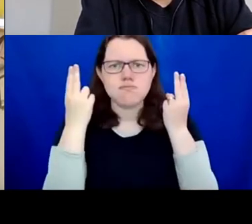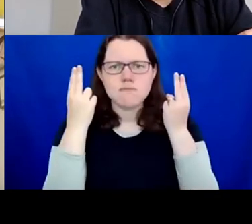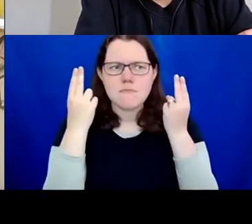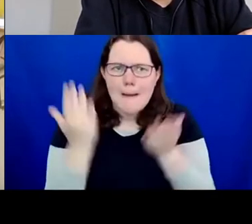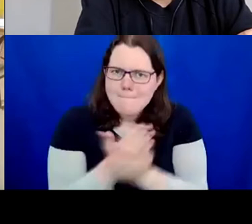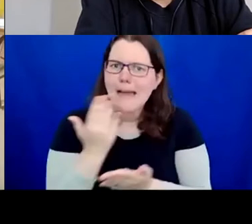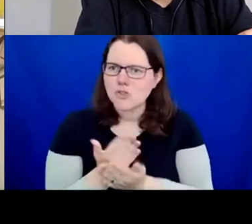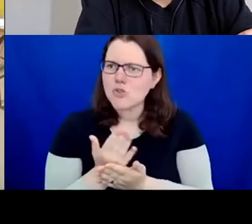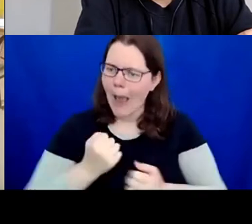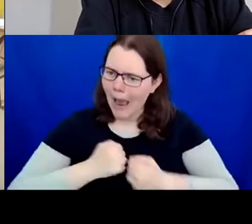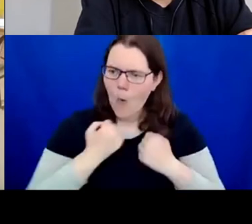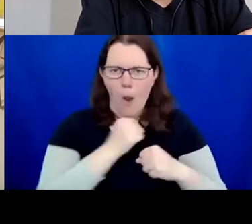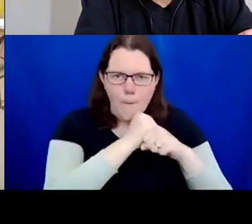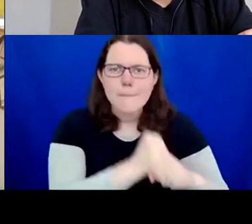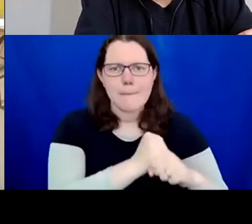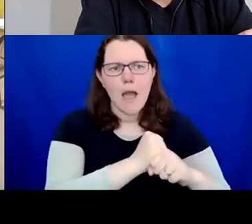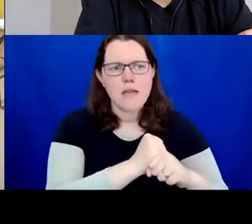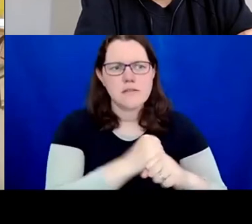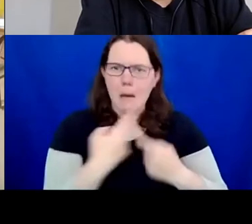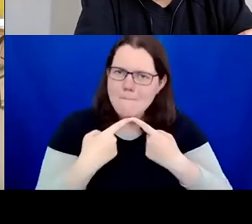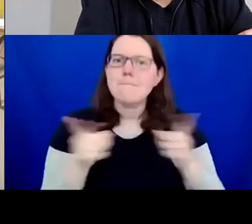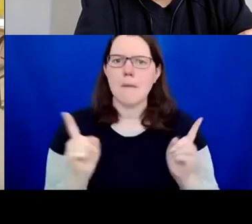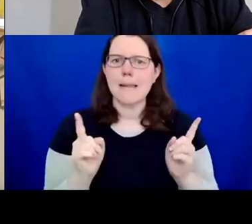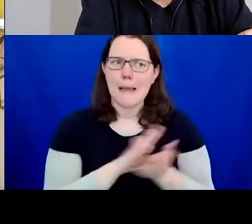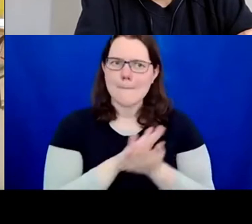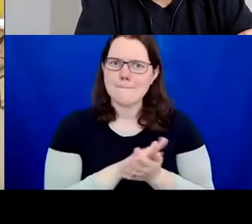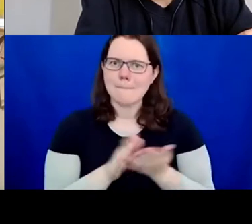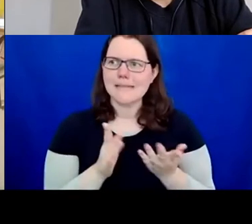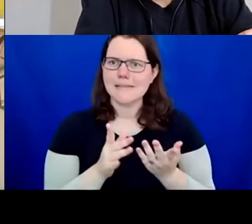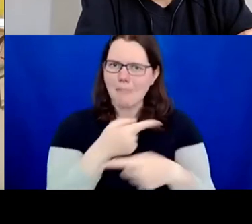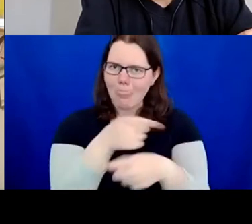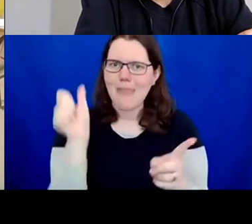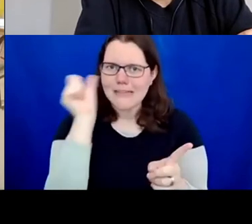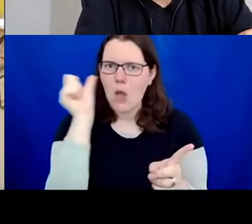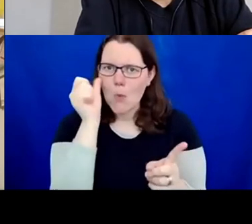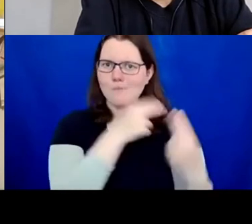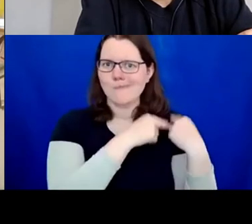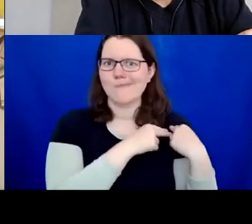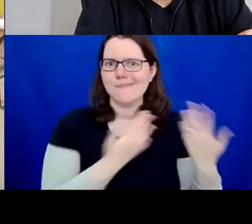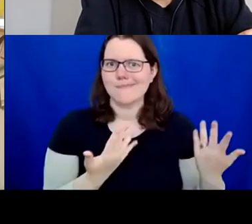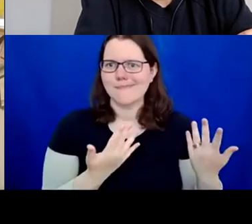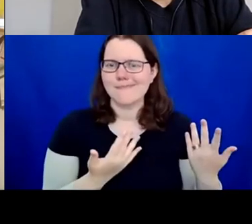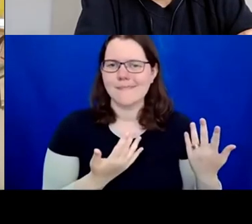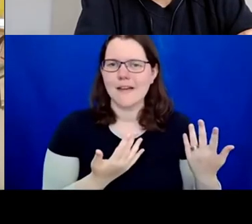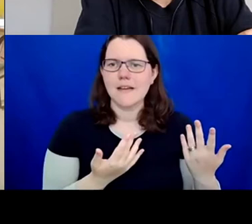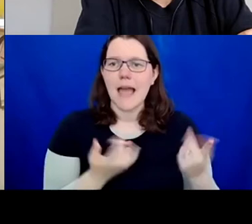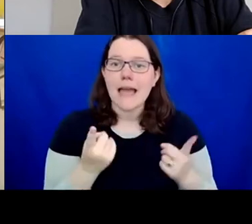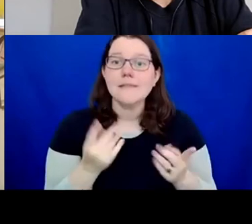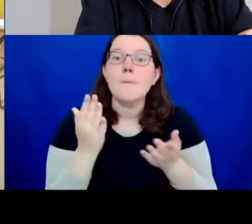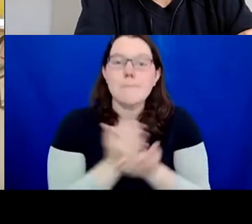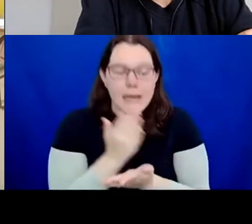So stating that publicly so we can be held to account, and developing an ongoing